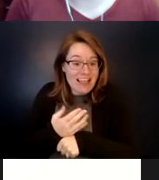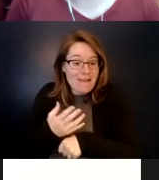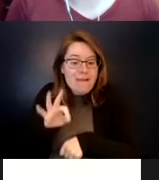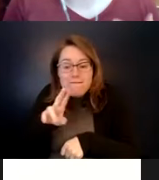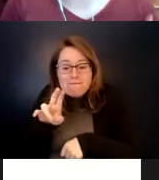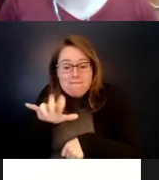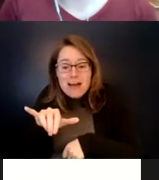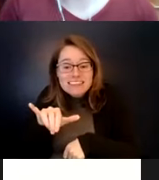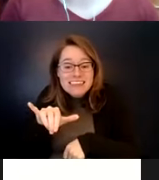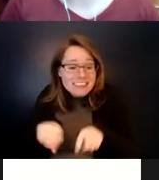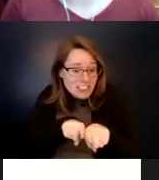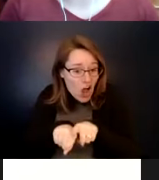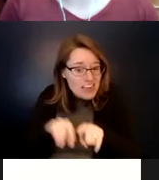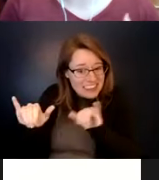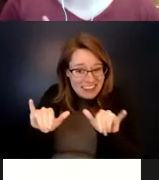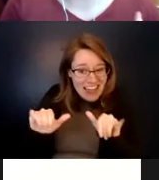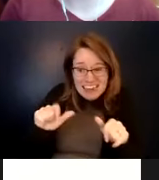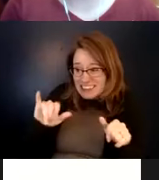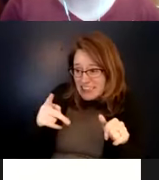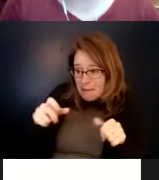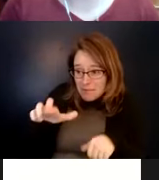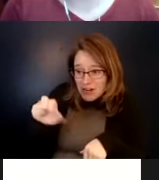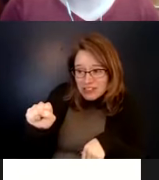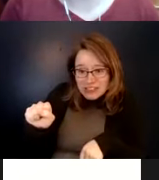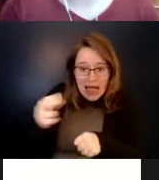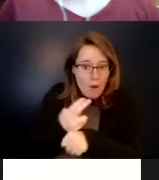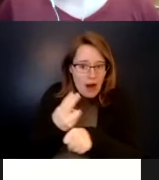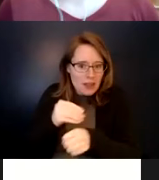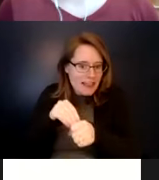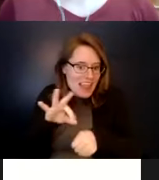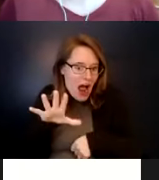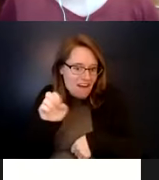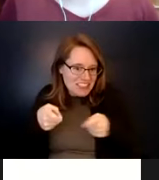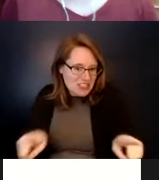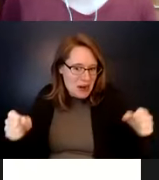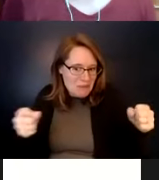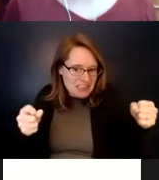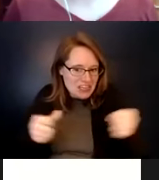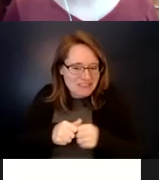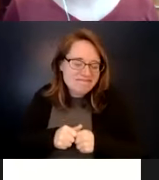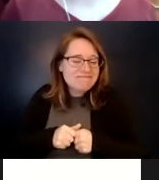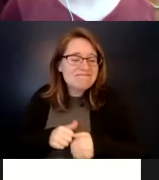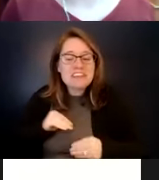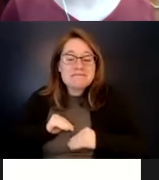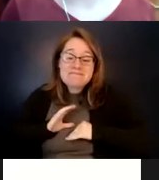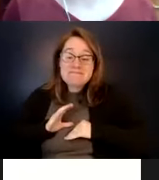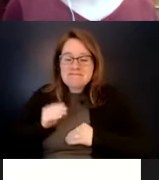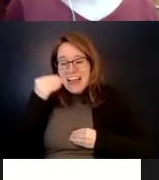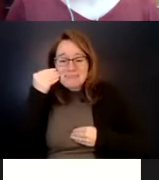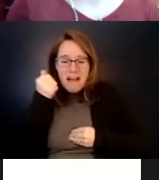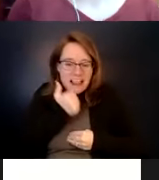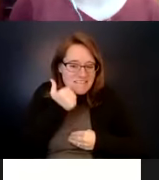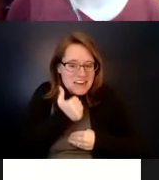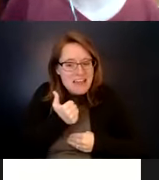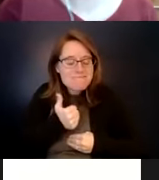slipper socks that I wear around the office in the winter, and it makes me smile every day that I